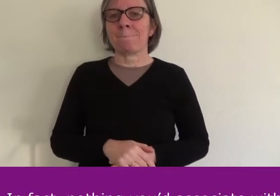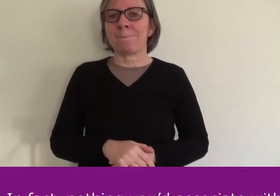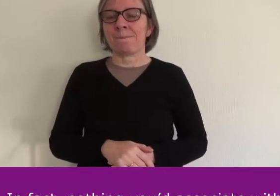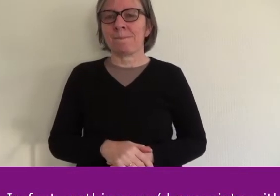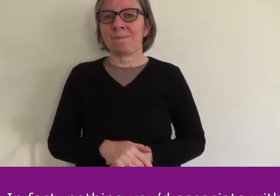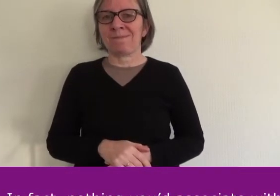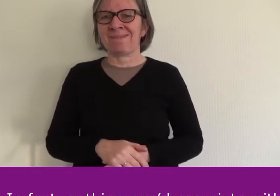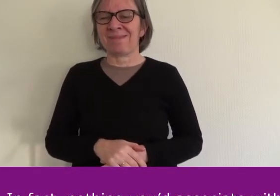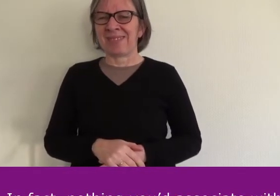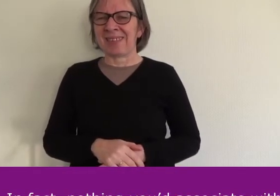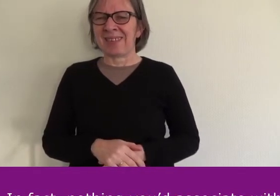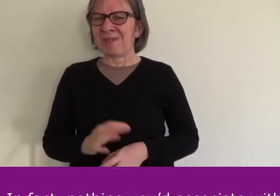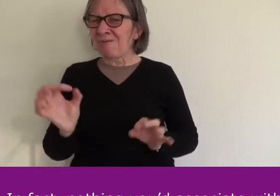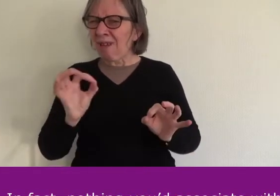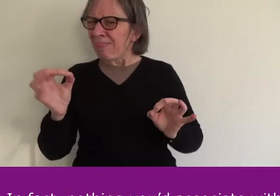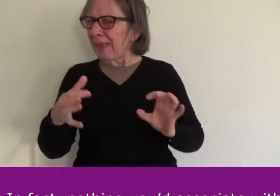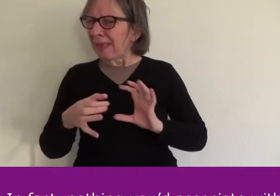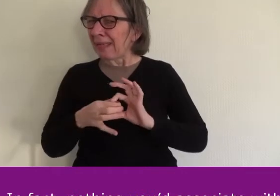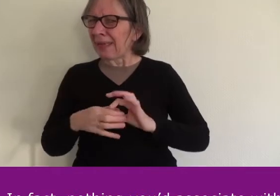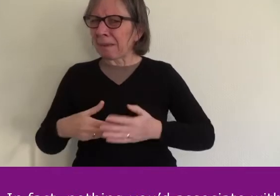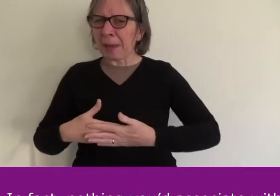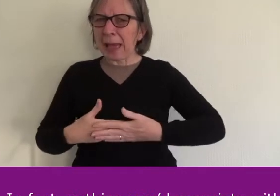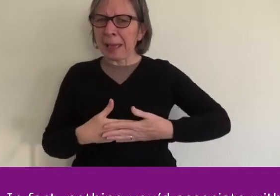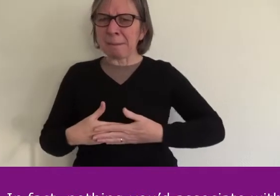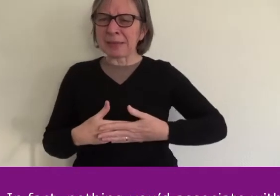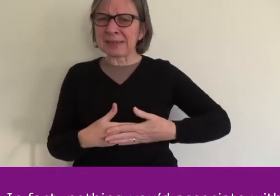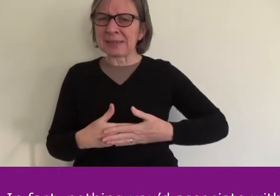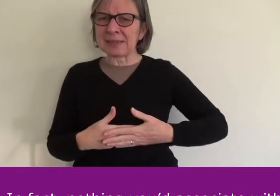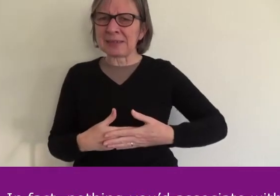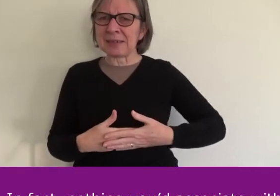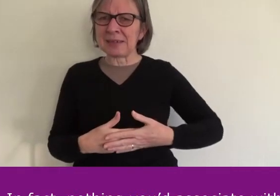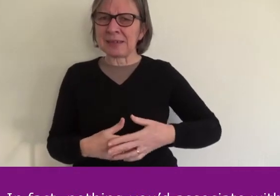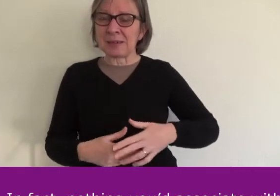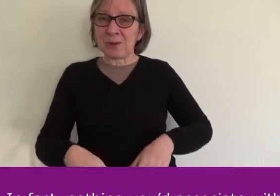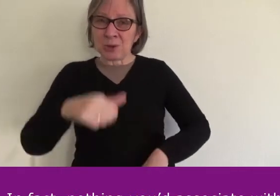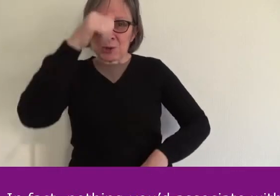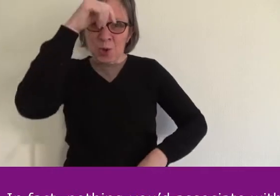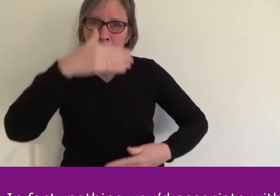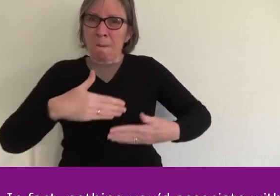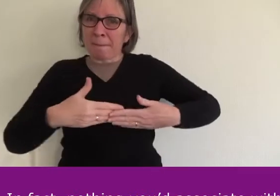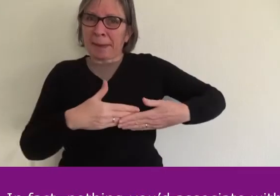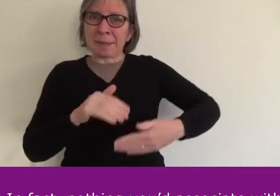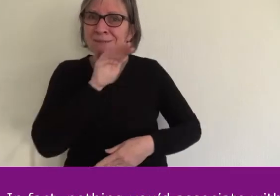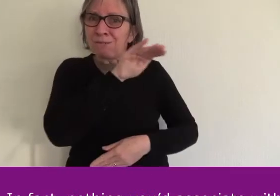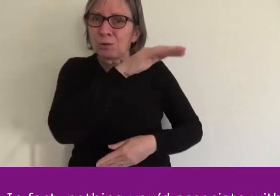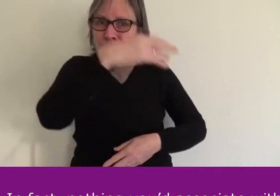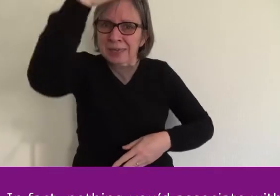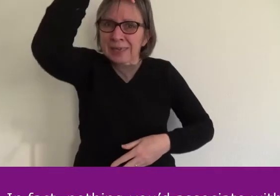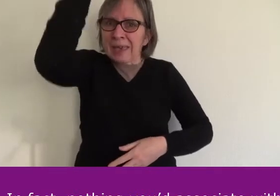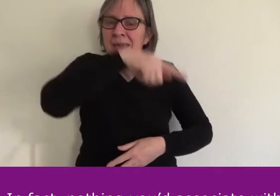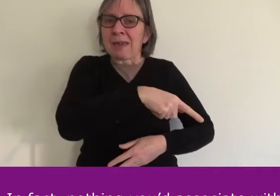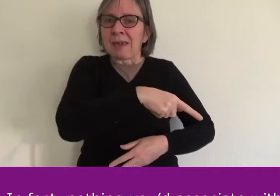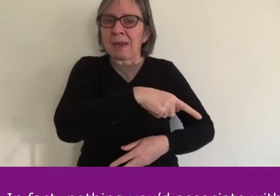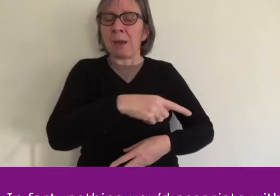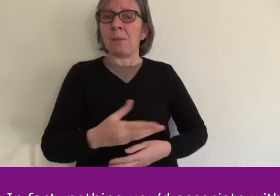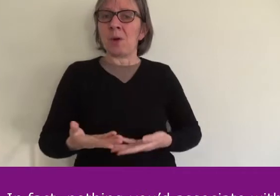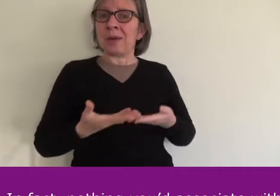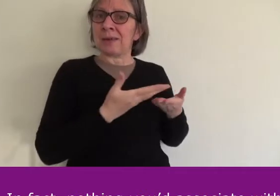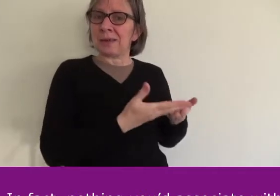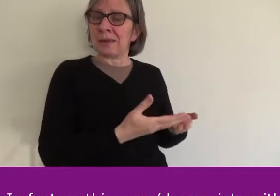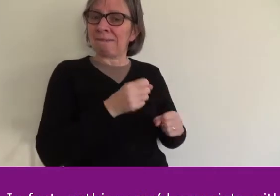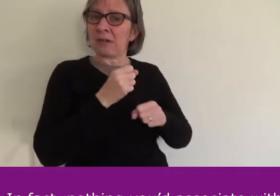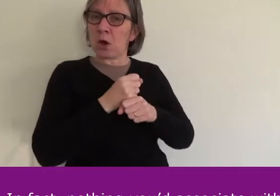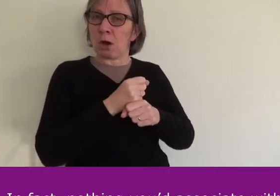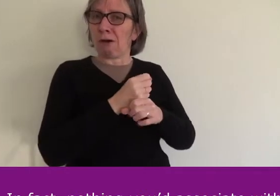fact, nothing you'd associate with a child at all, even if he was destined to be a king.